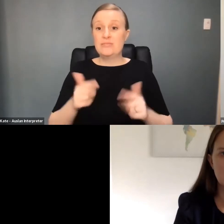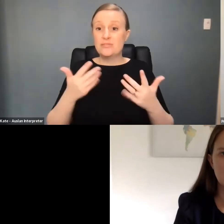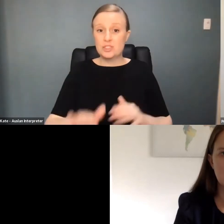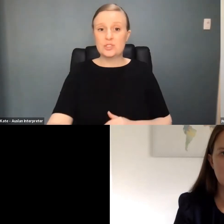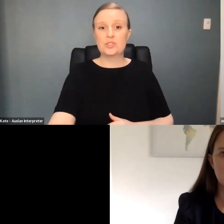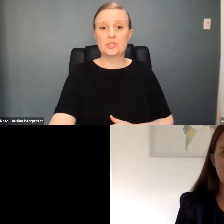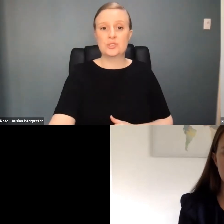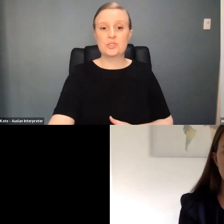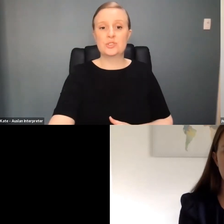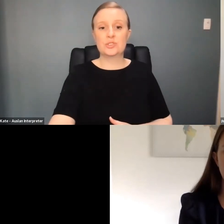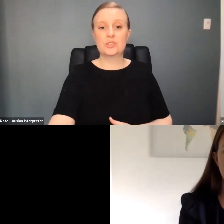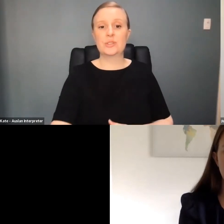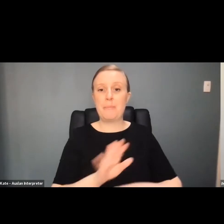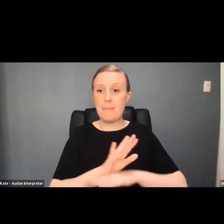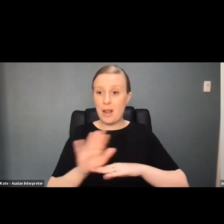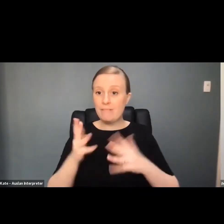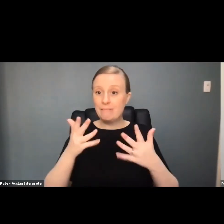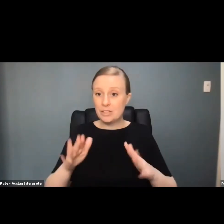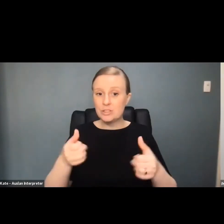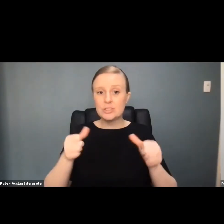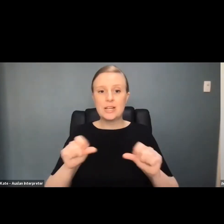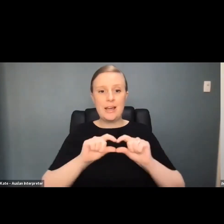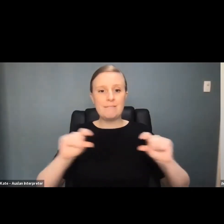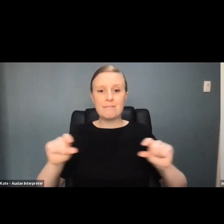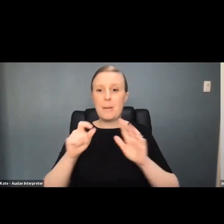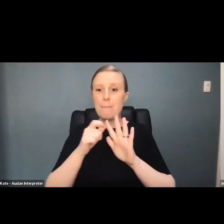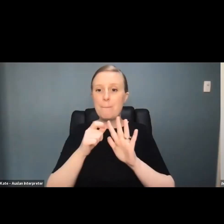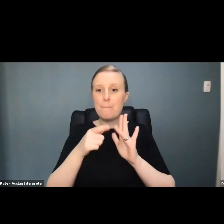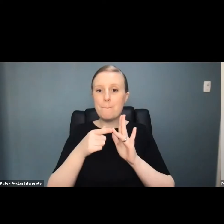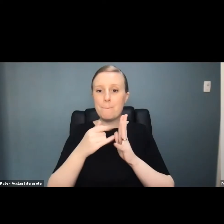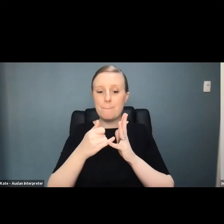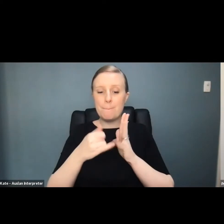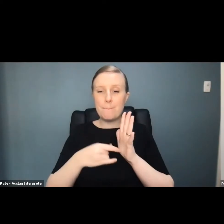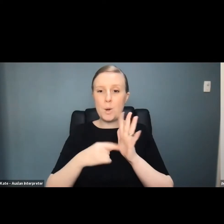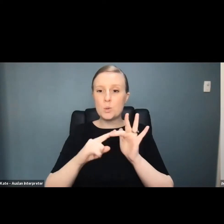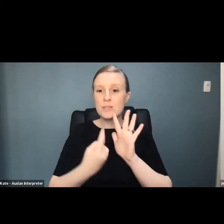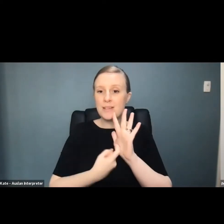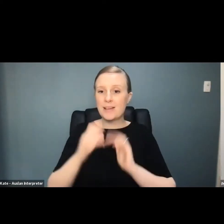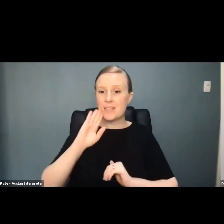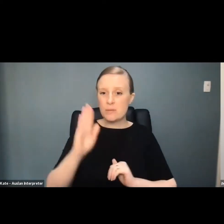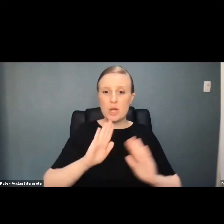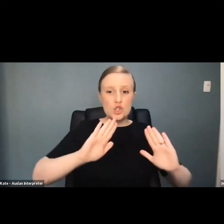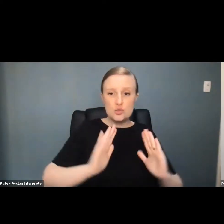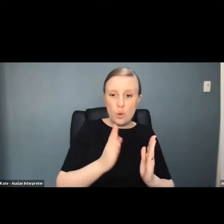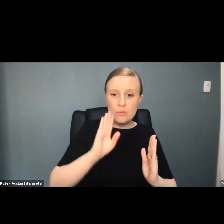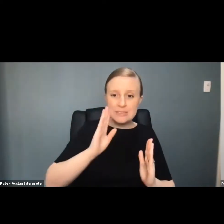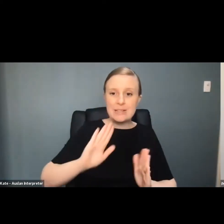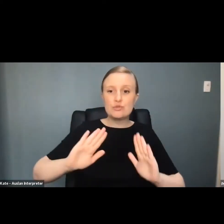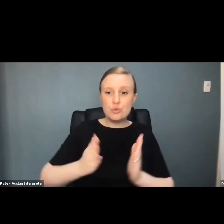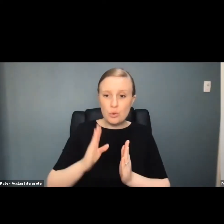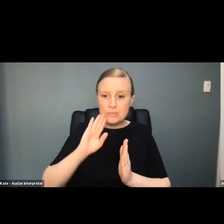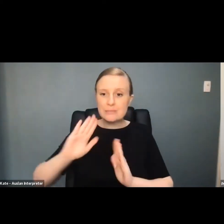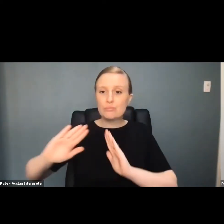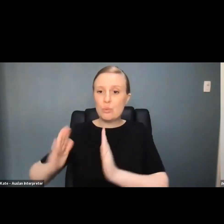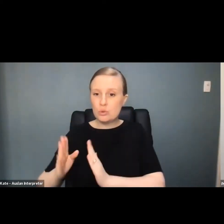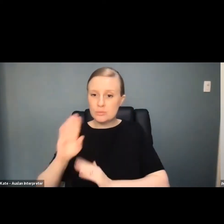are a number of very short presentations demonstrating work from people at